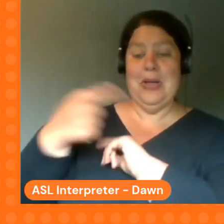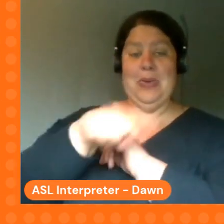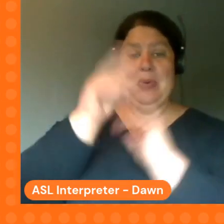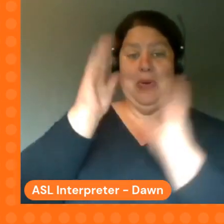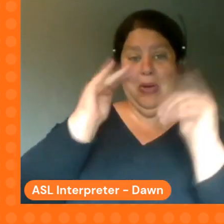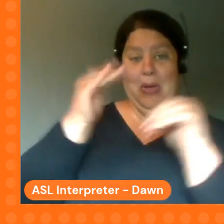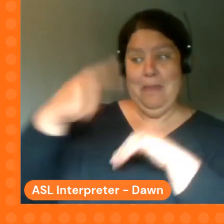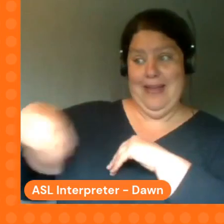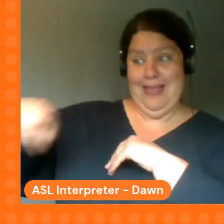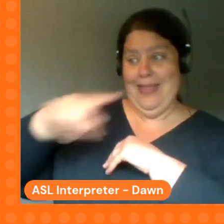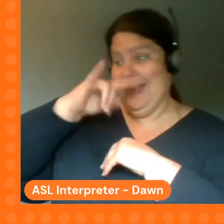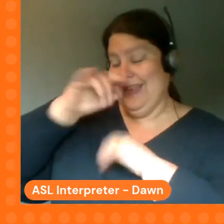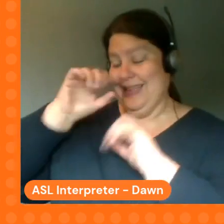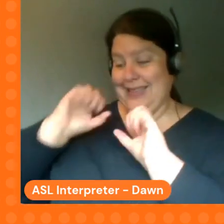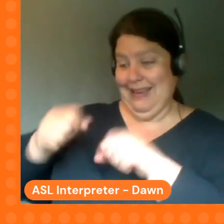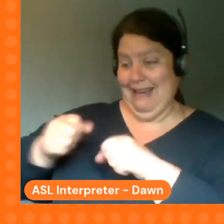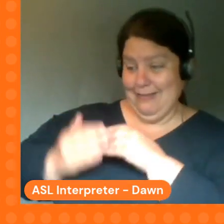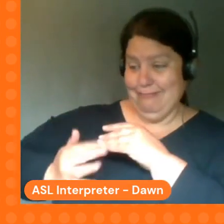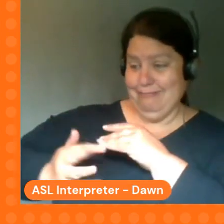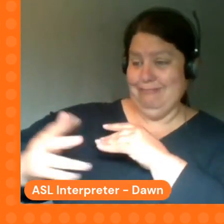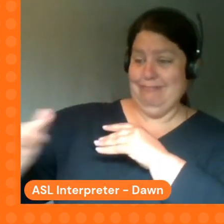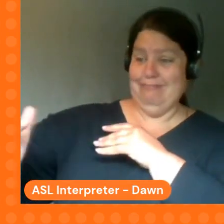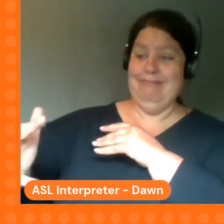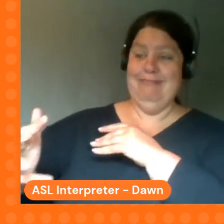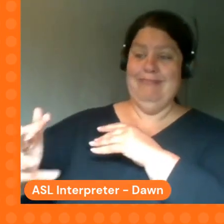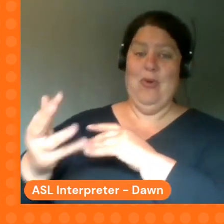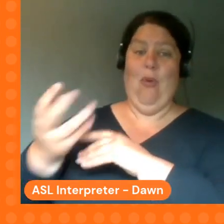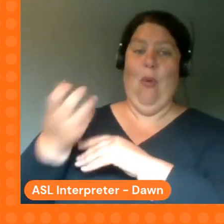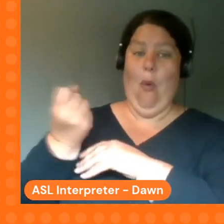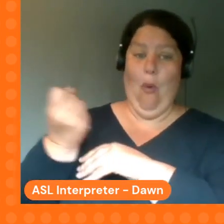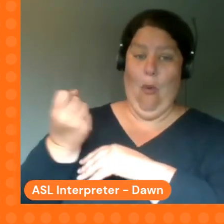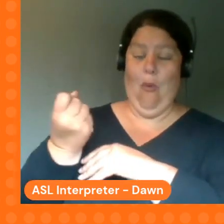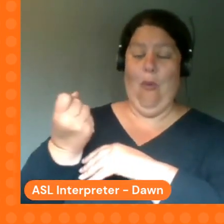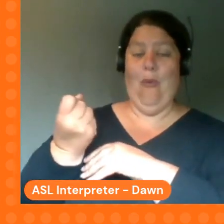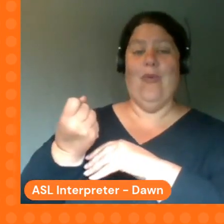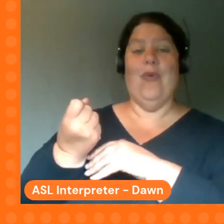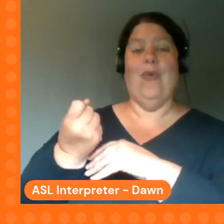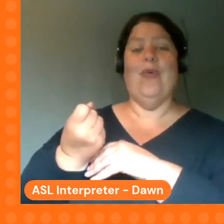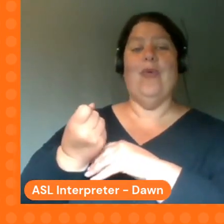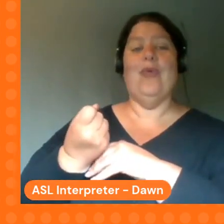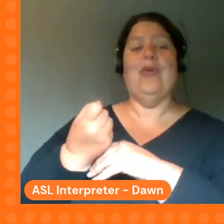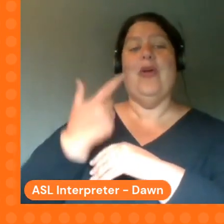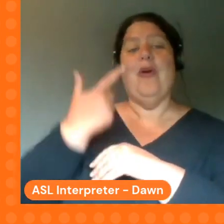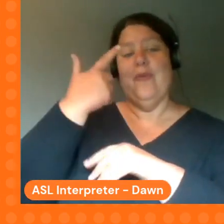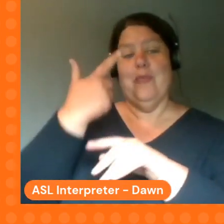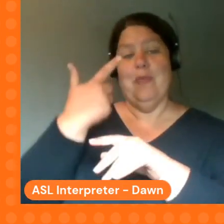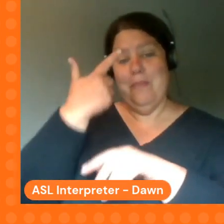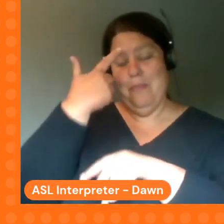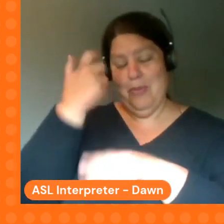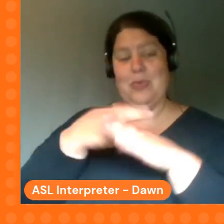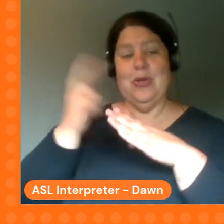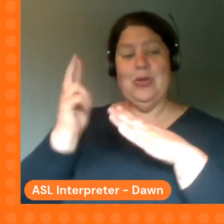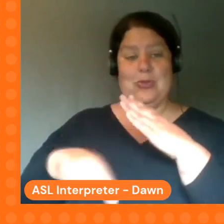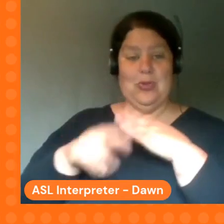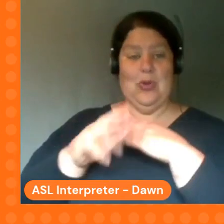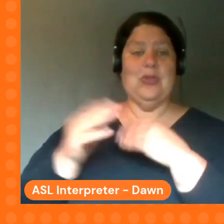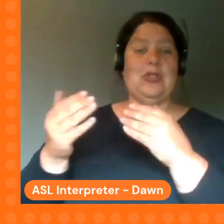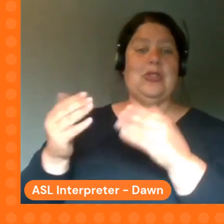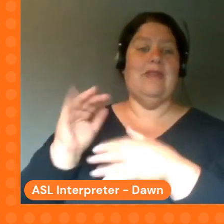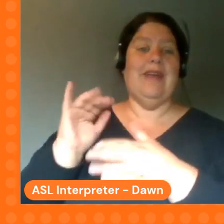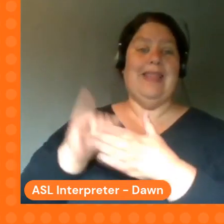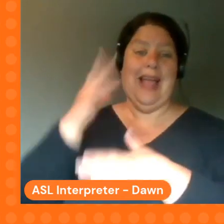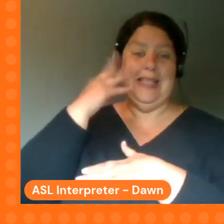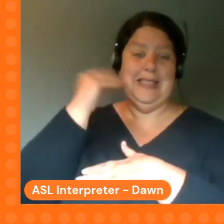the future as the result of these experiences that you're bringing to them, and then we'll get to the audience